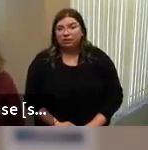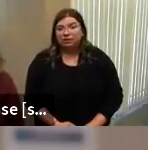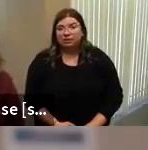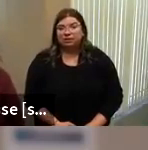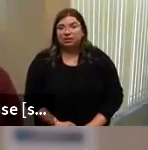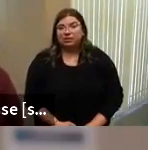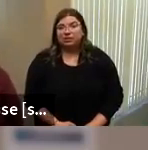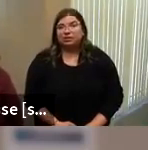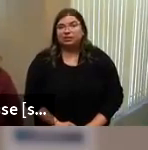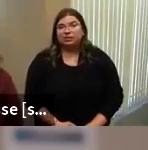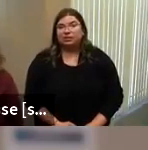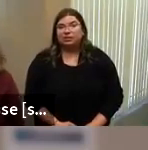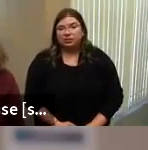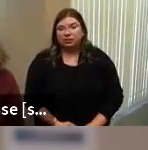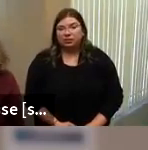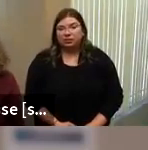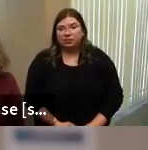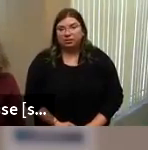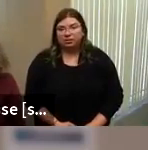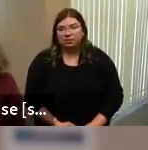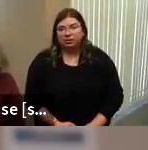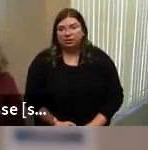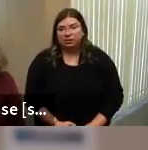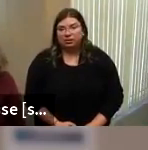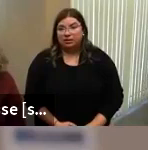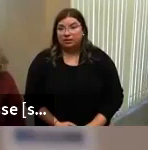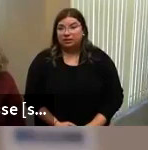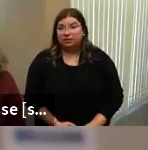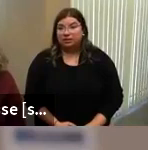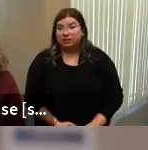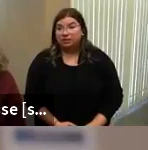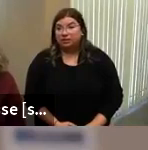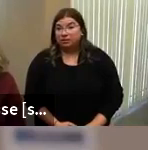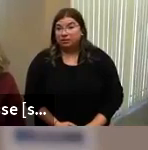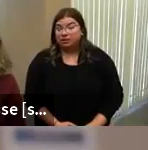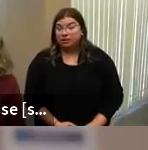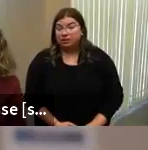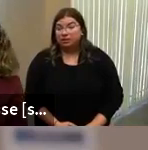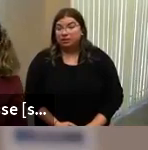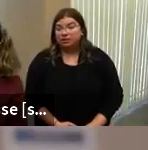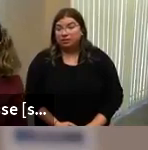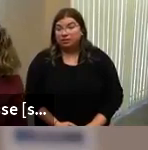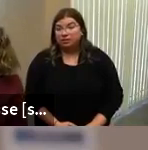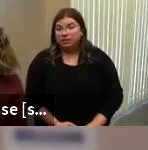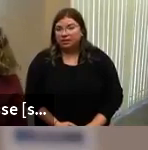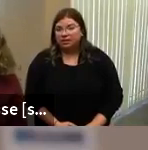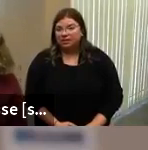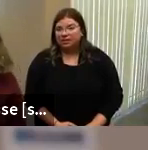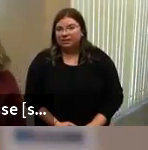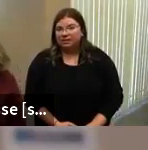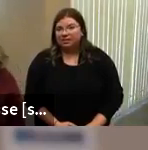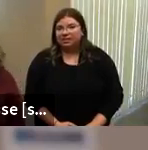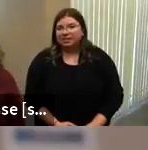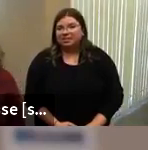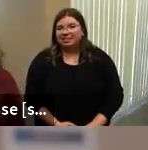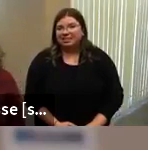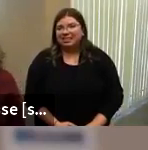very beginning. We will teach that to you. But if you're learning from somewhere